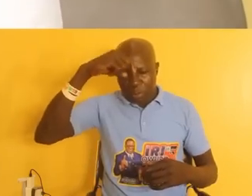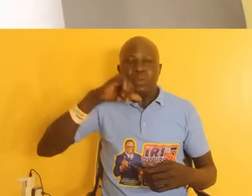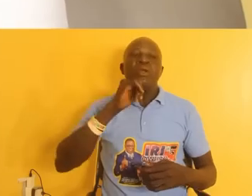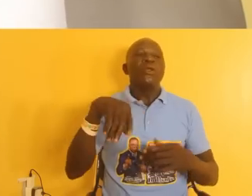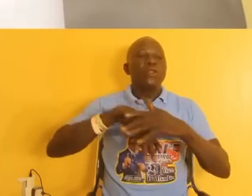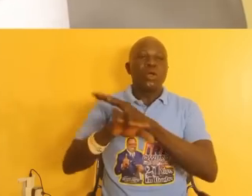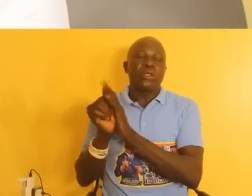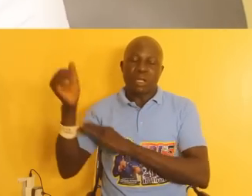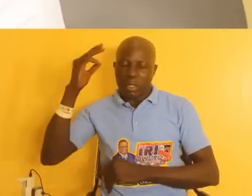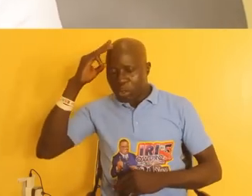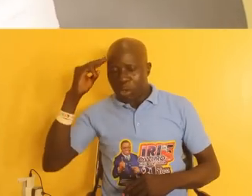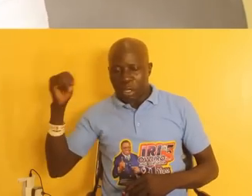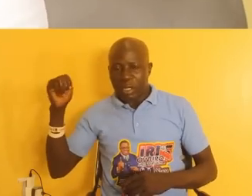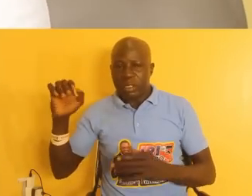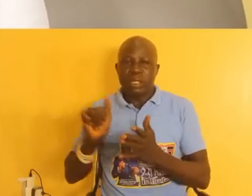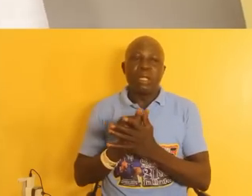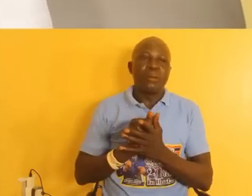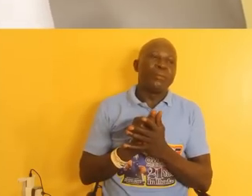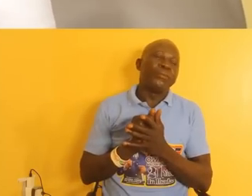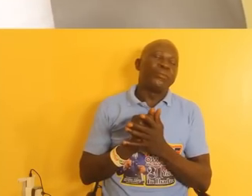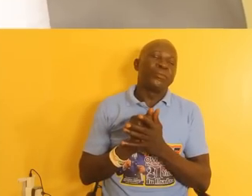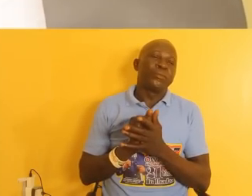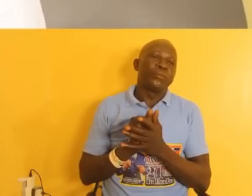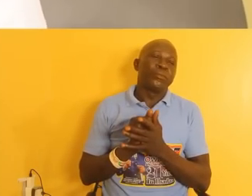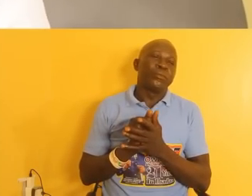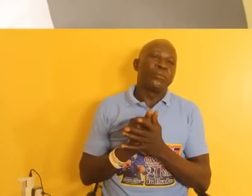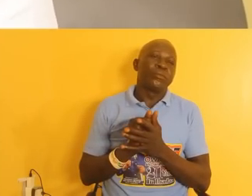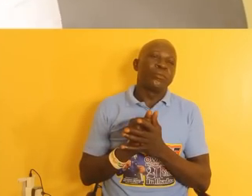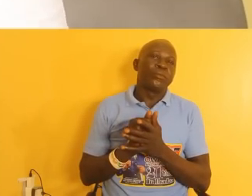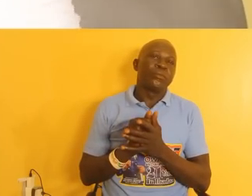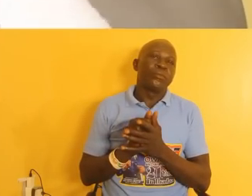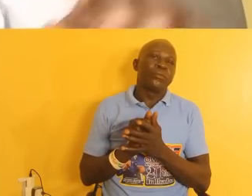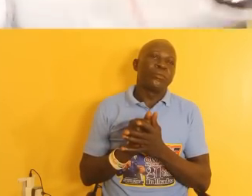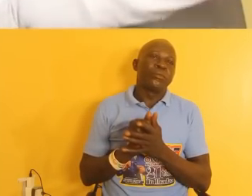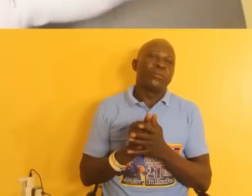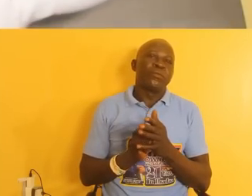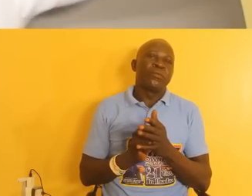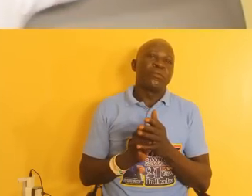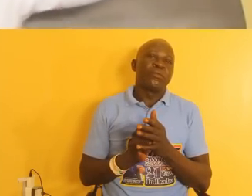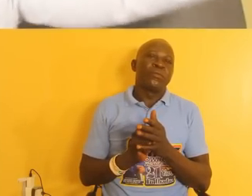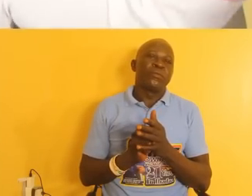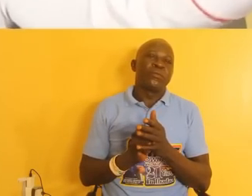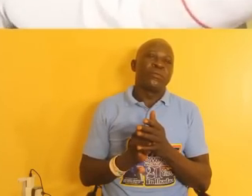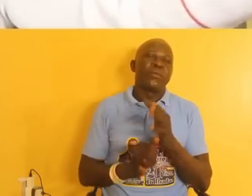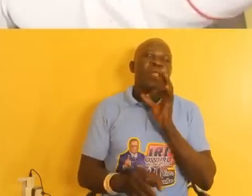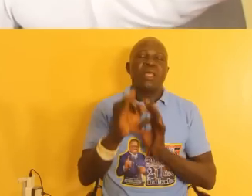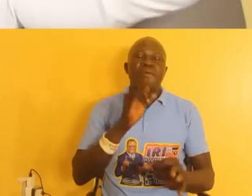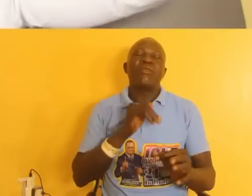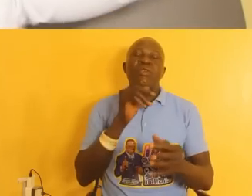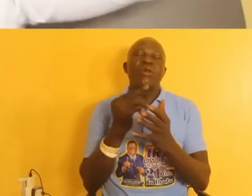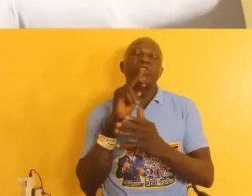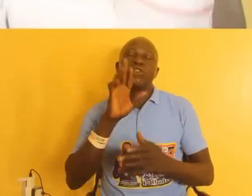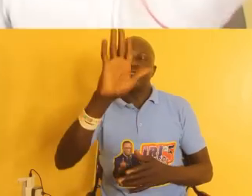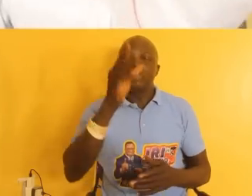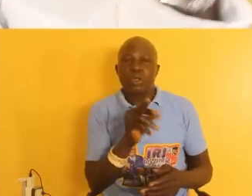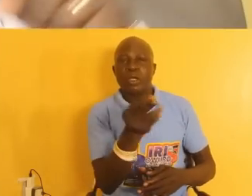Ki se imo won. He's not their knowledge. Oh yes. Bi ko se owo otun re ati apa re. Bi ko se owo otun re. He's not your right hand